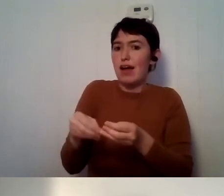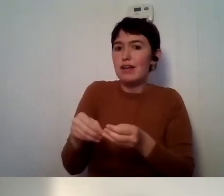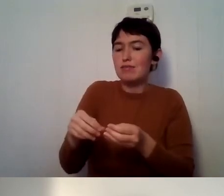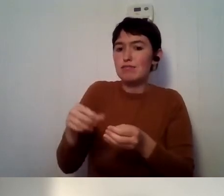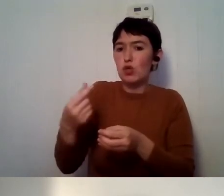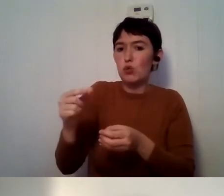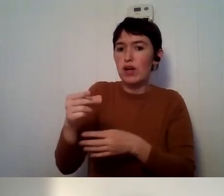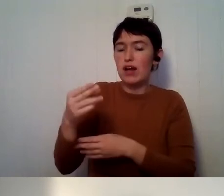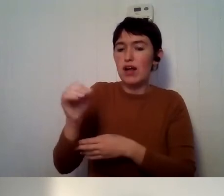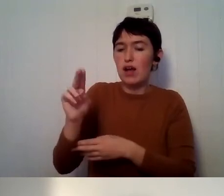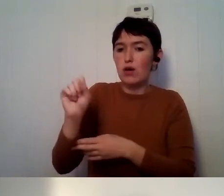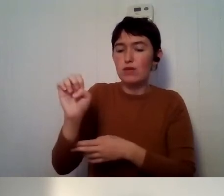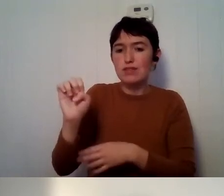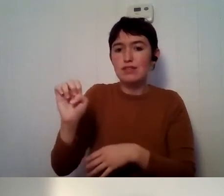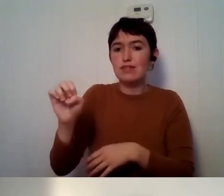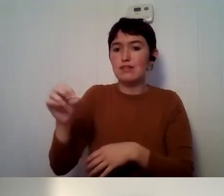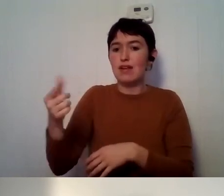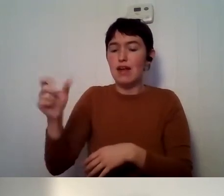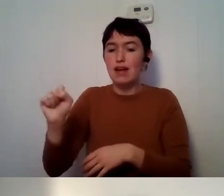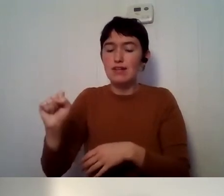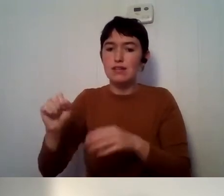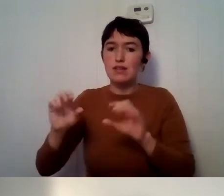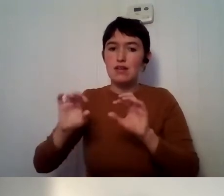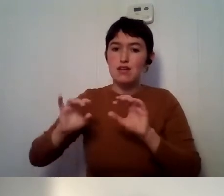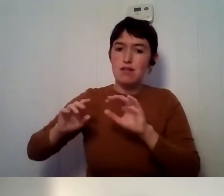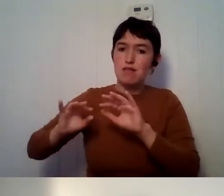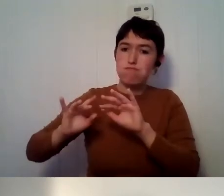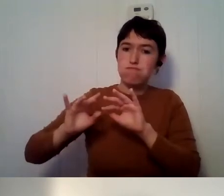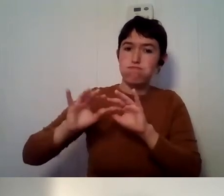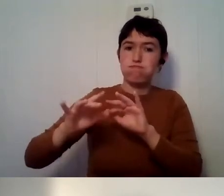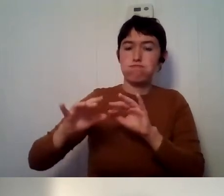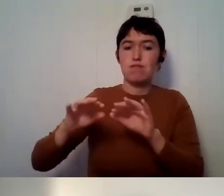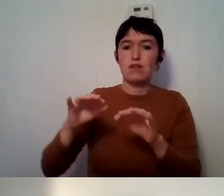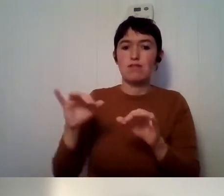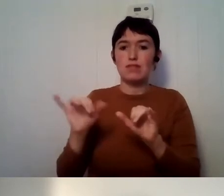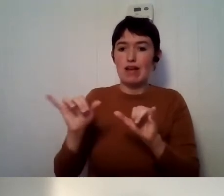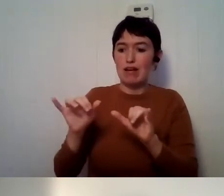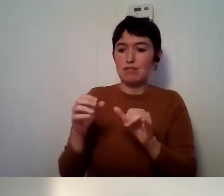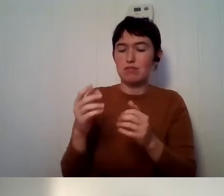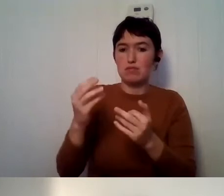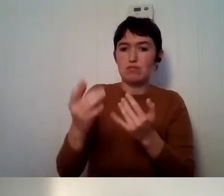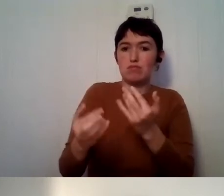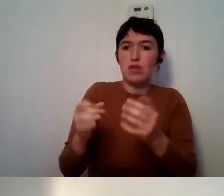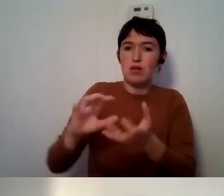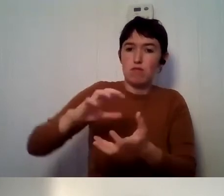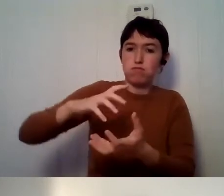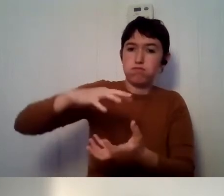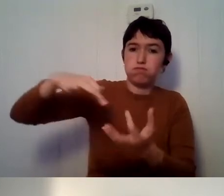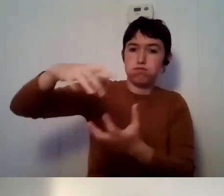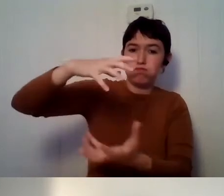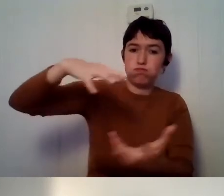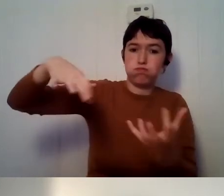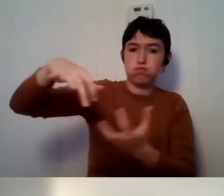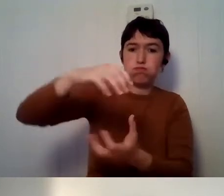in a glass jar and smoking, and someone putting the lid on. As the smoke continues, then